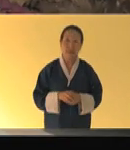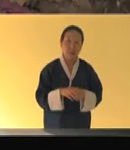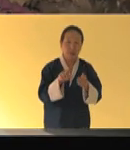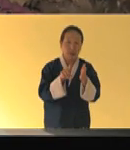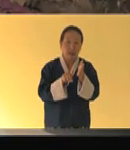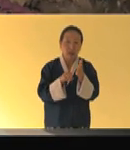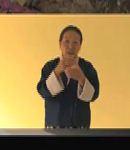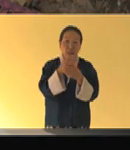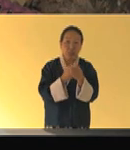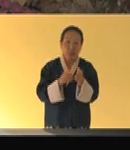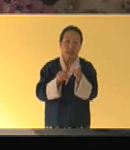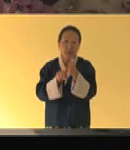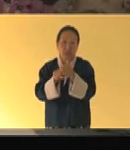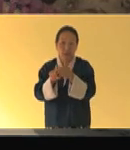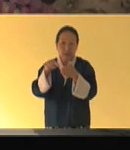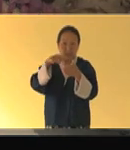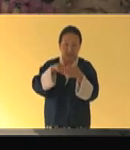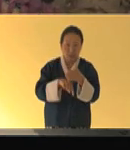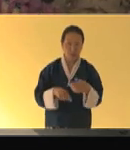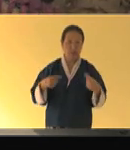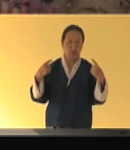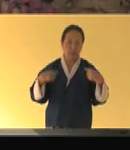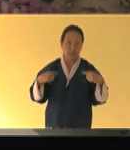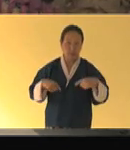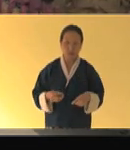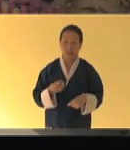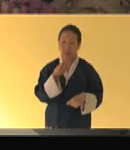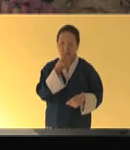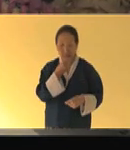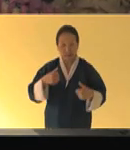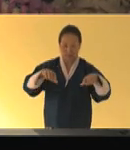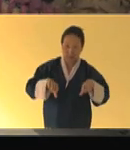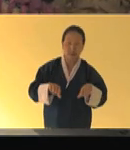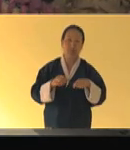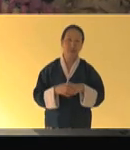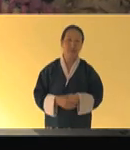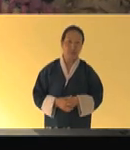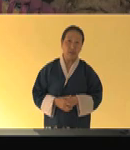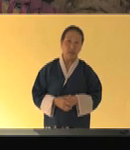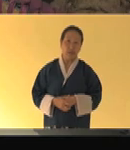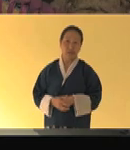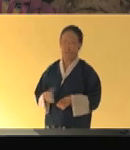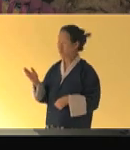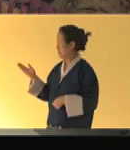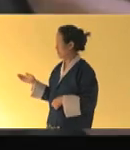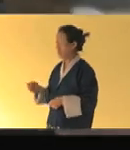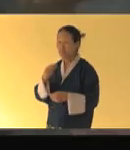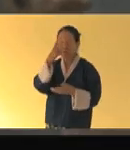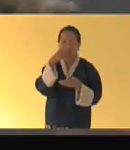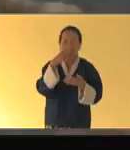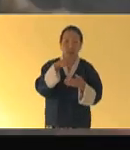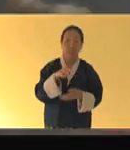is also known as yam. So these are mostly eaten in eastern and then southern belts. So